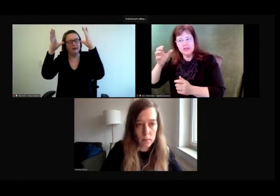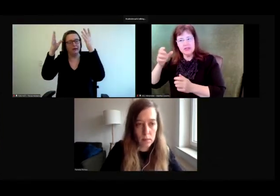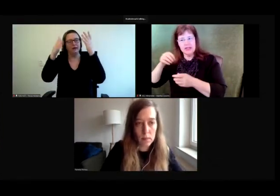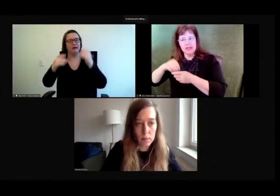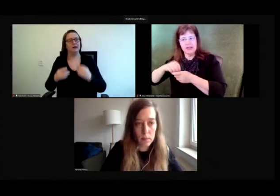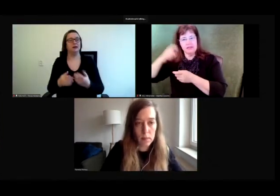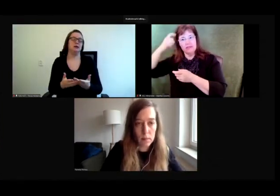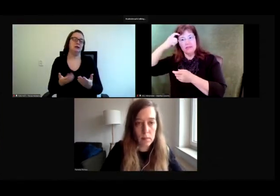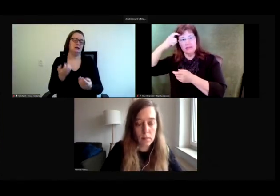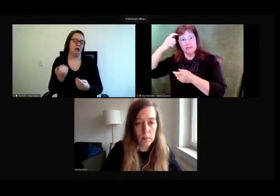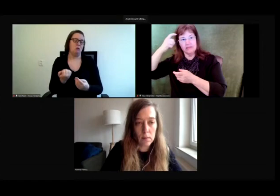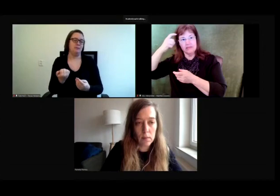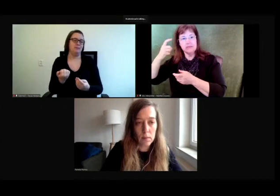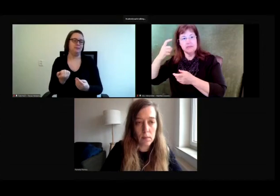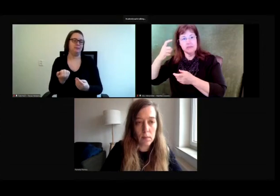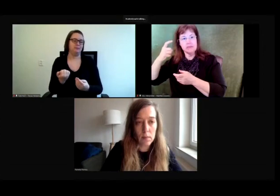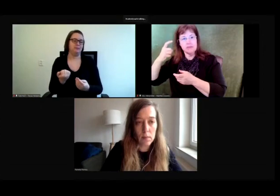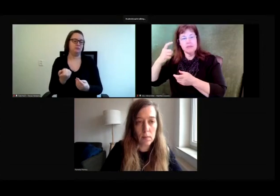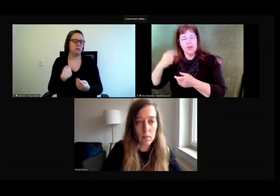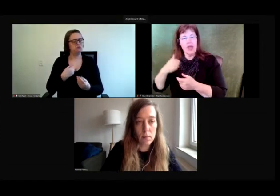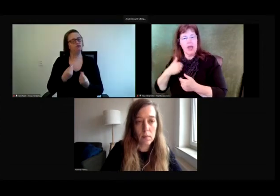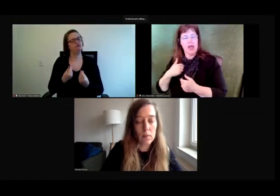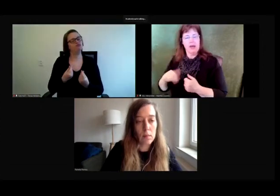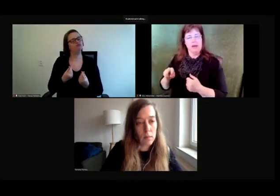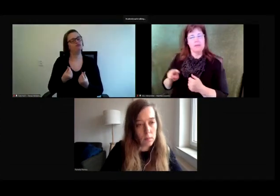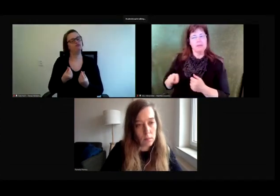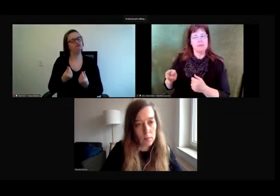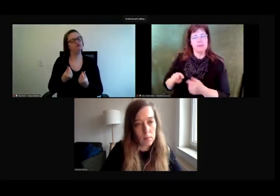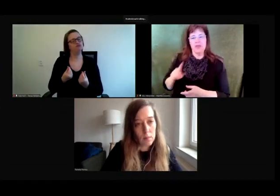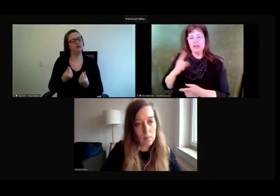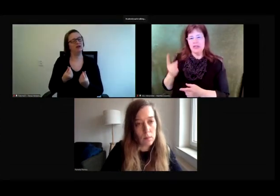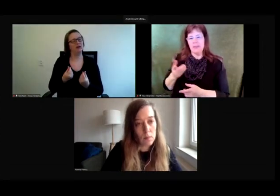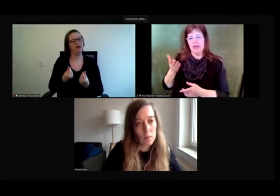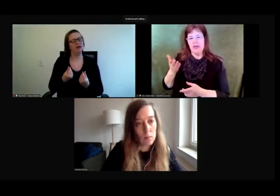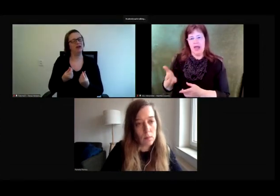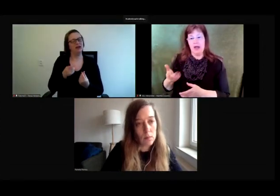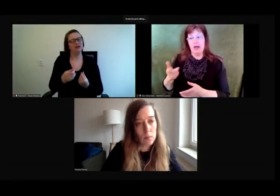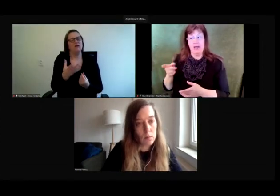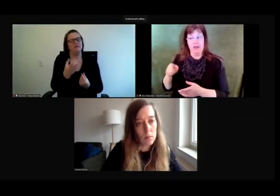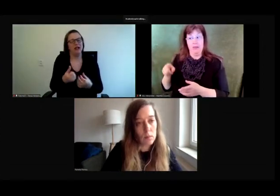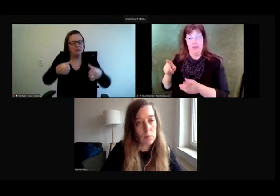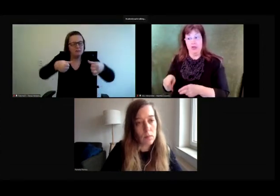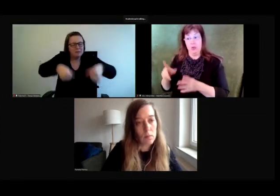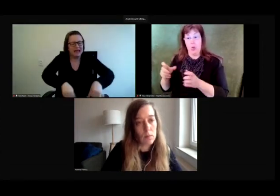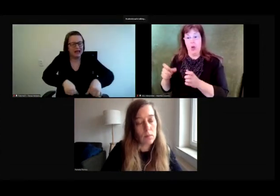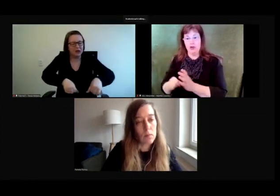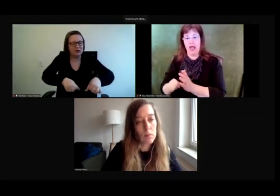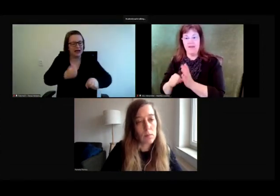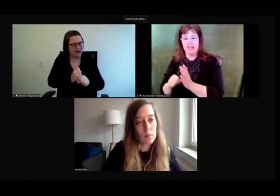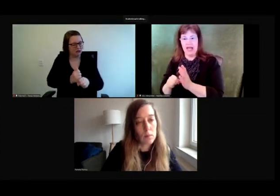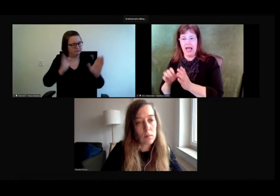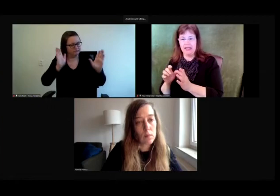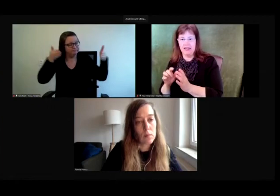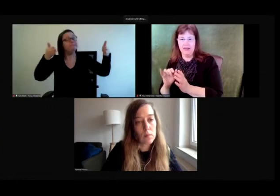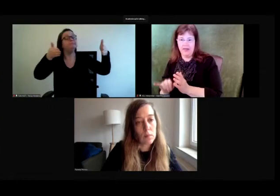I had more the feeling that there's something they want to emphasize to highlight,